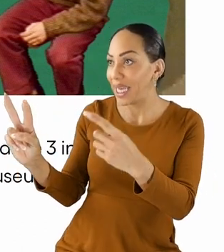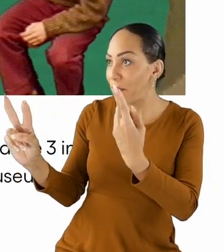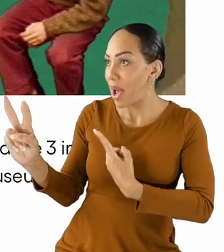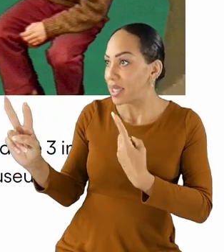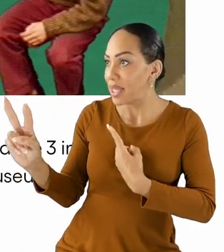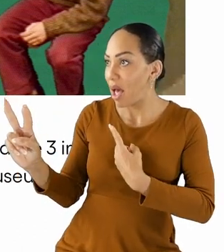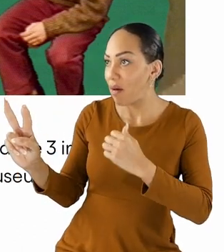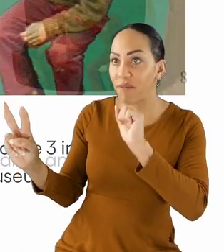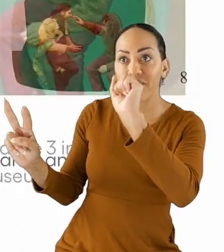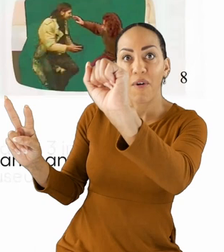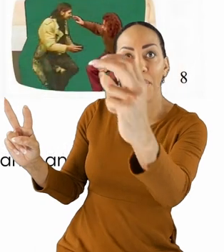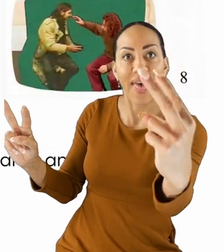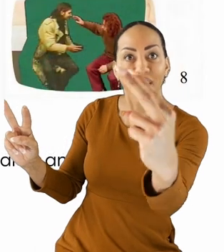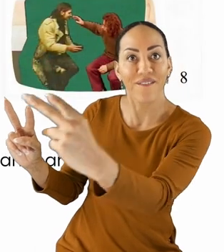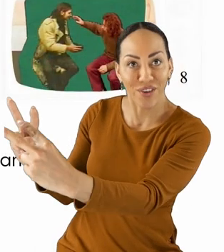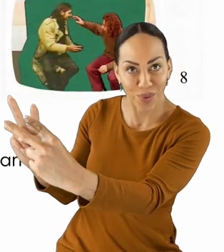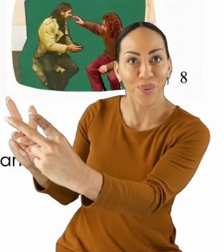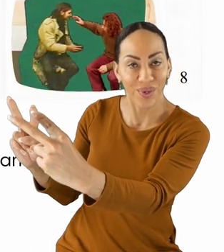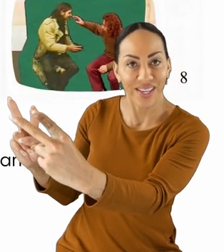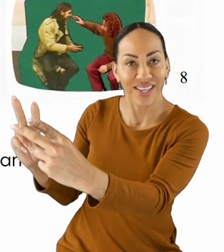point of view.